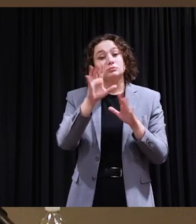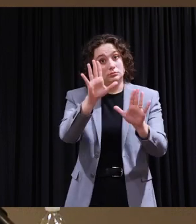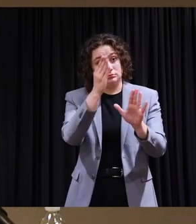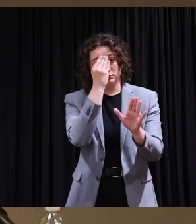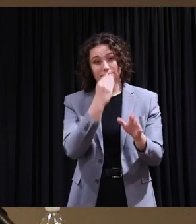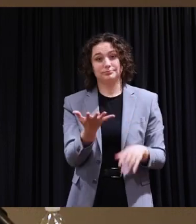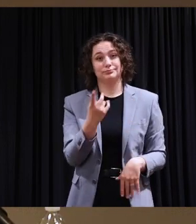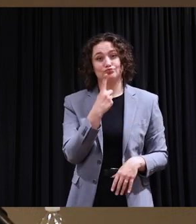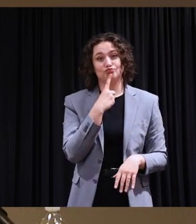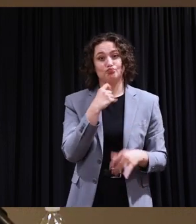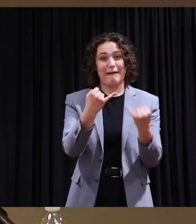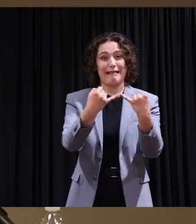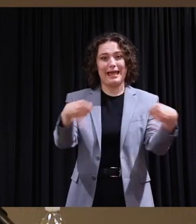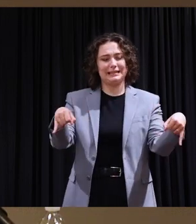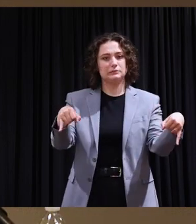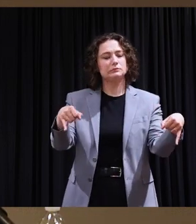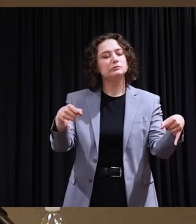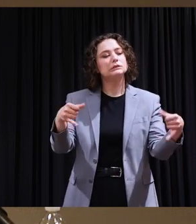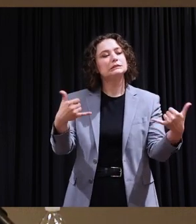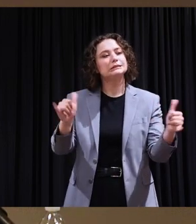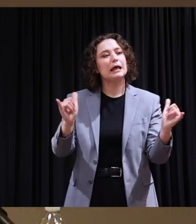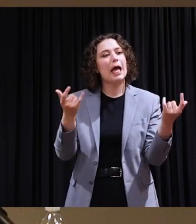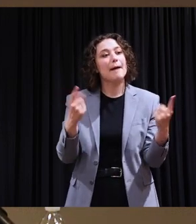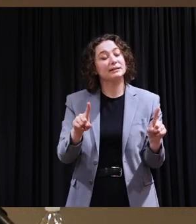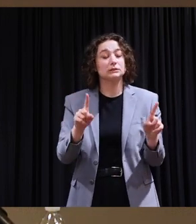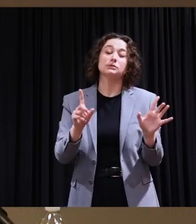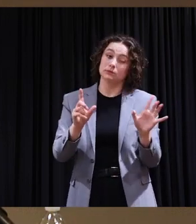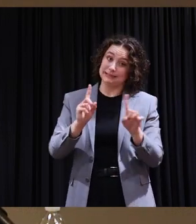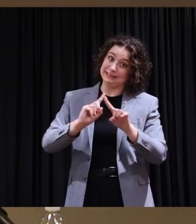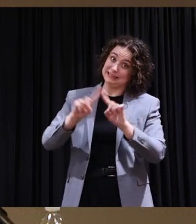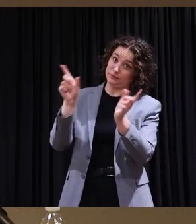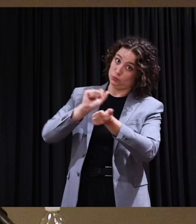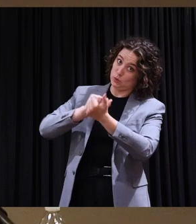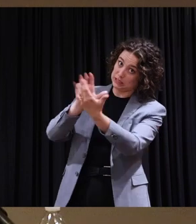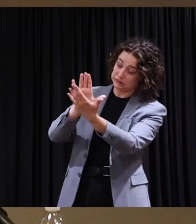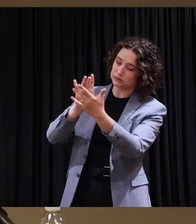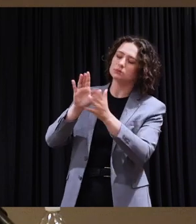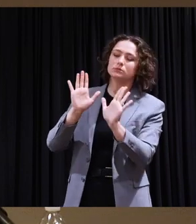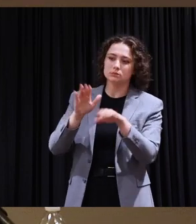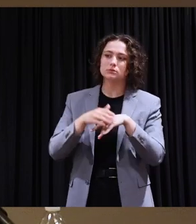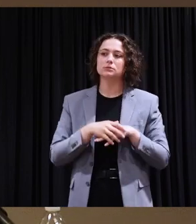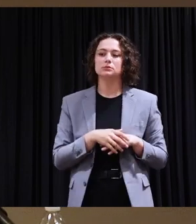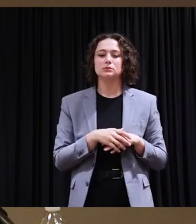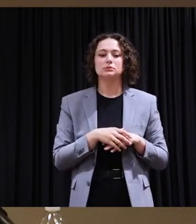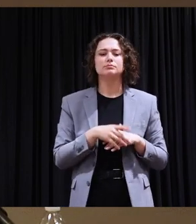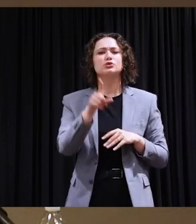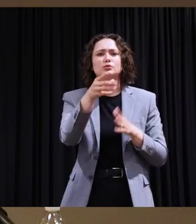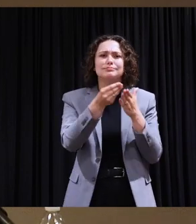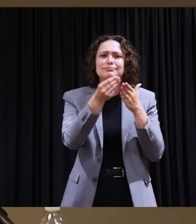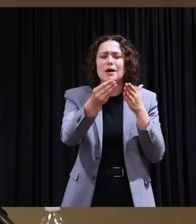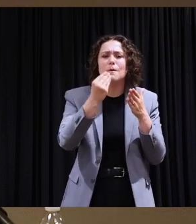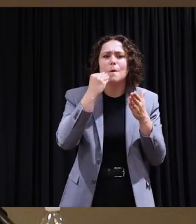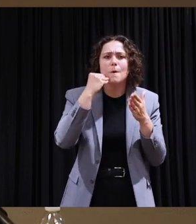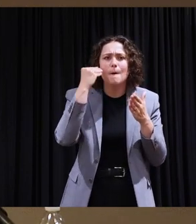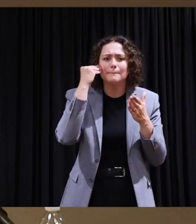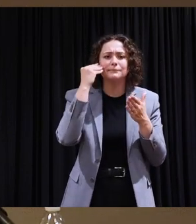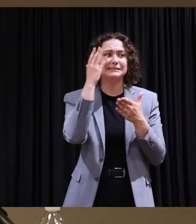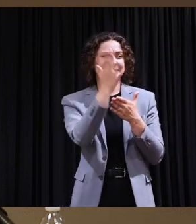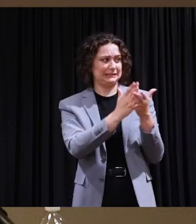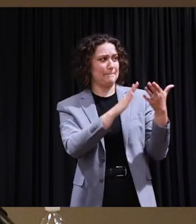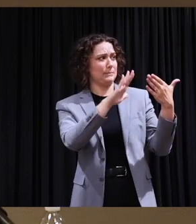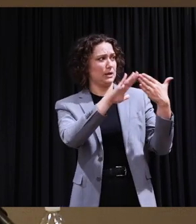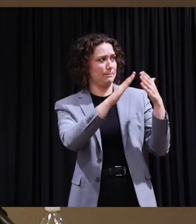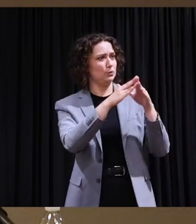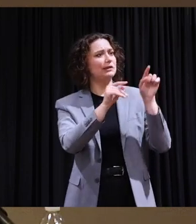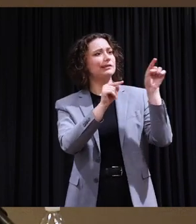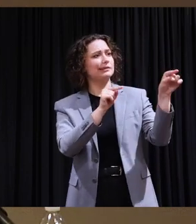by the way, Right. in different ways. So if you're buying a home, and there's certain communities where if